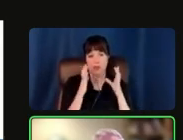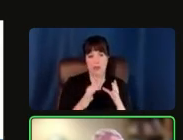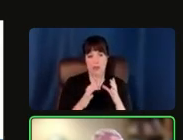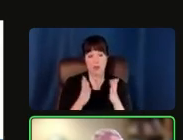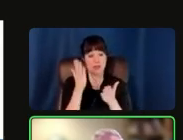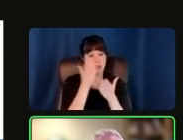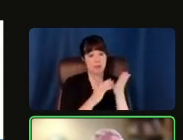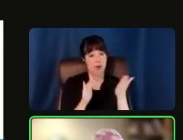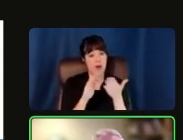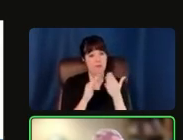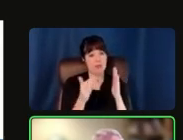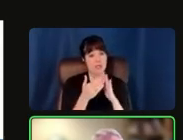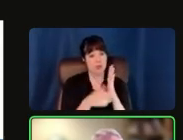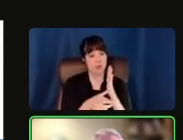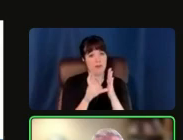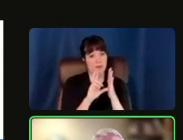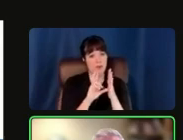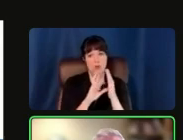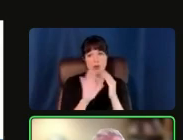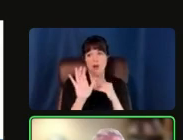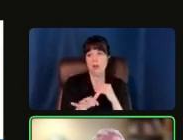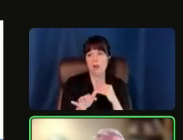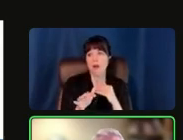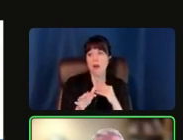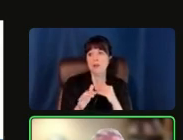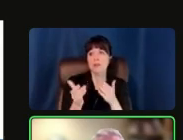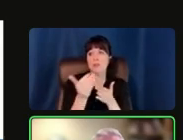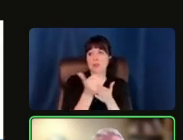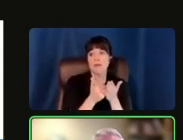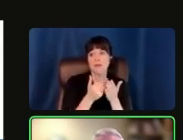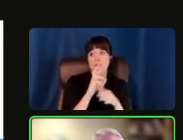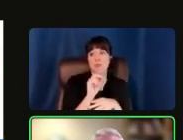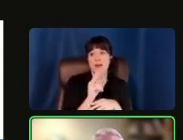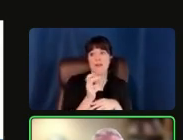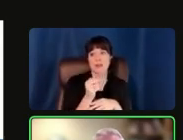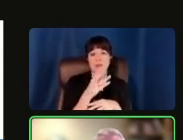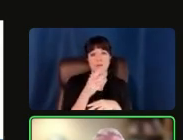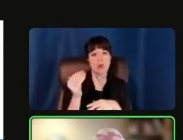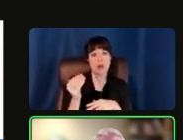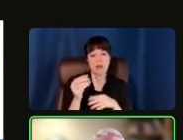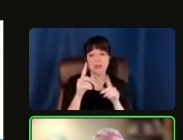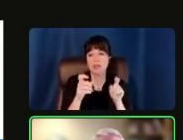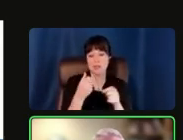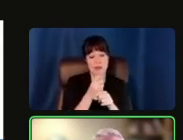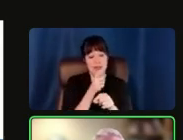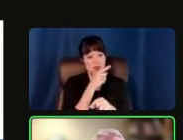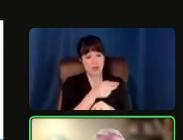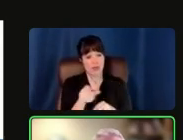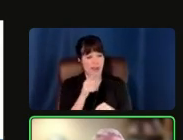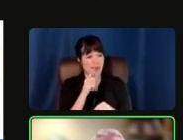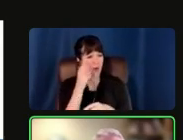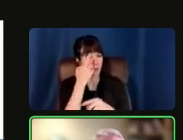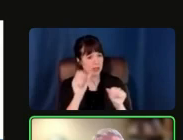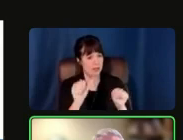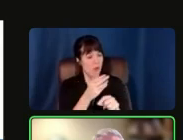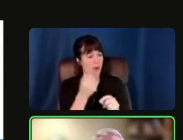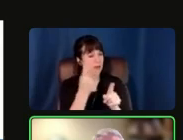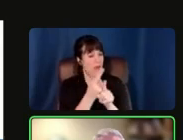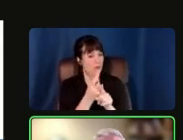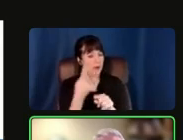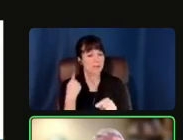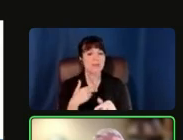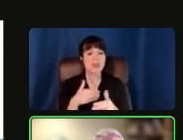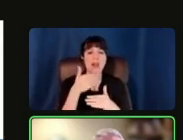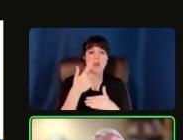part of the city's review, the hauler's revenue and expenses are tested to make sure that they're reasonable and accurate. Next, we estimate what